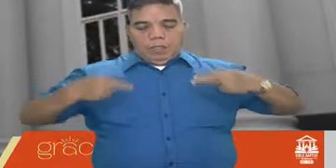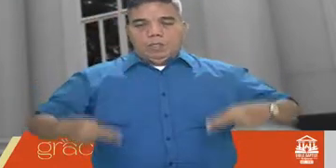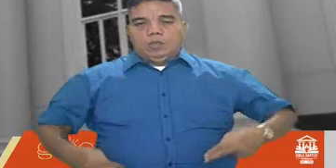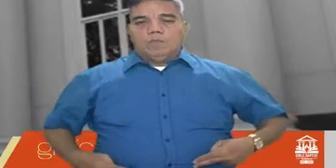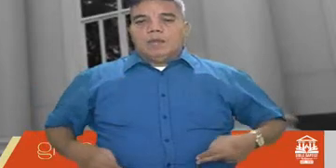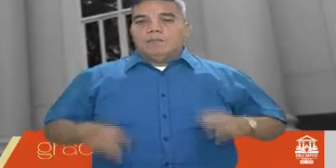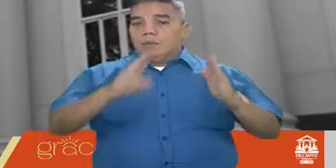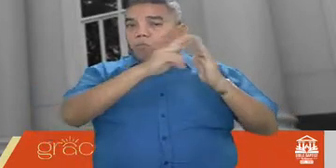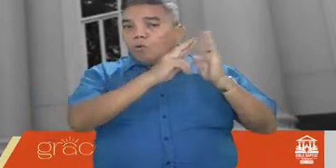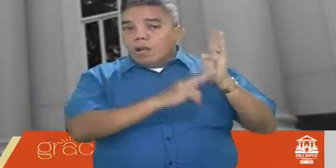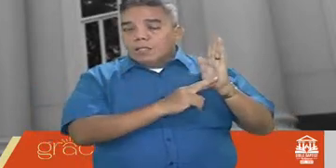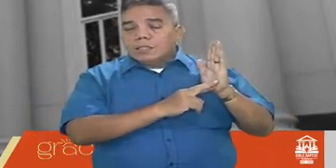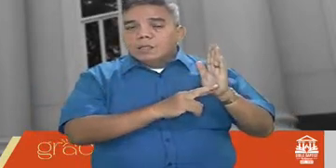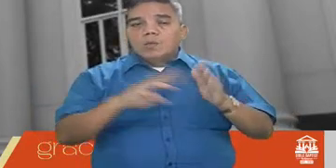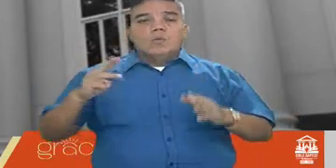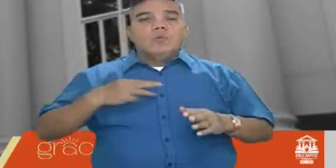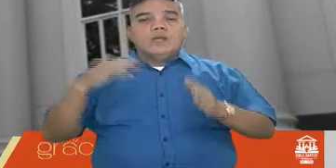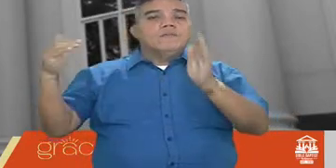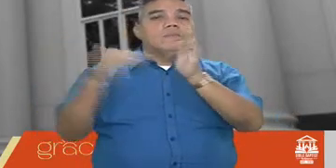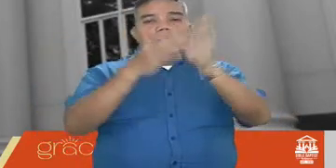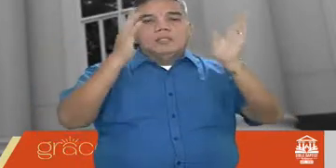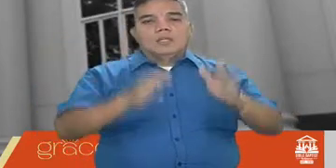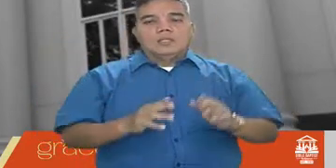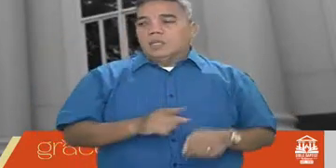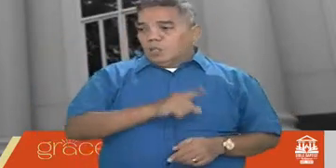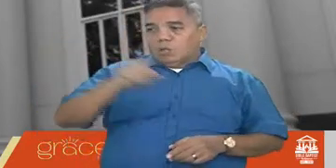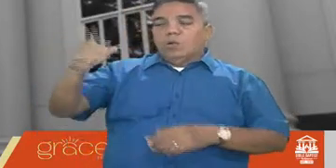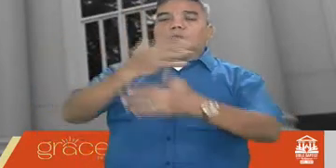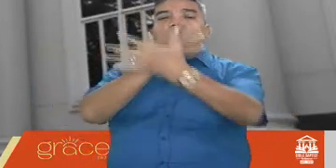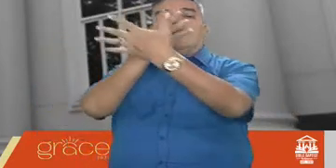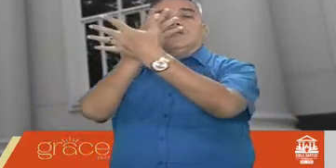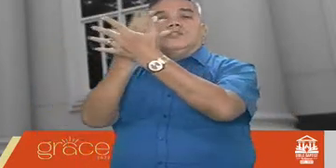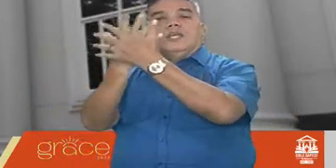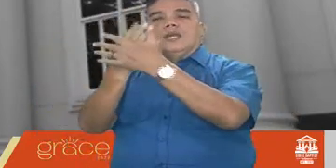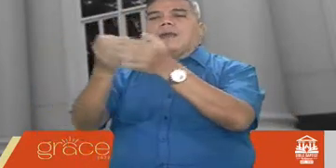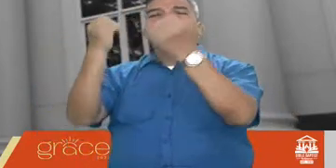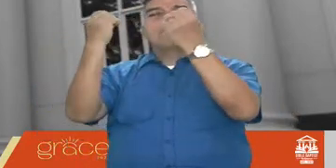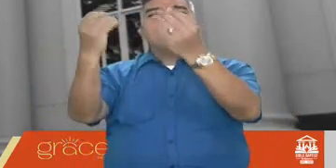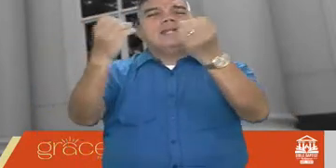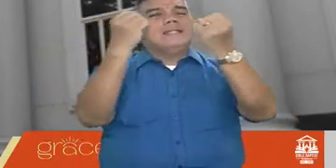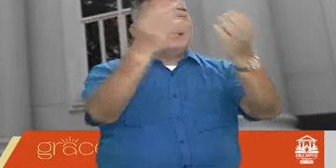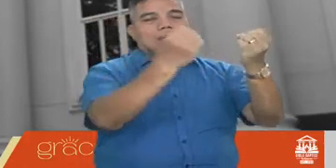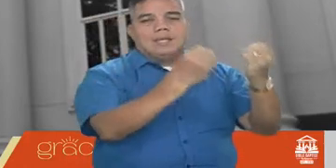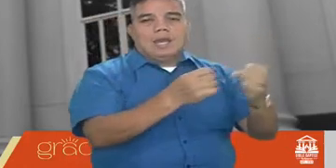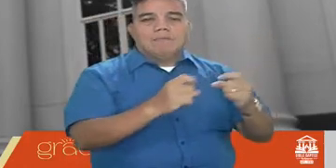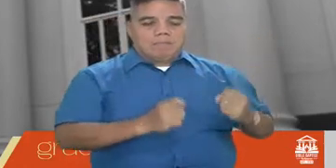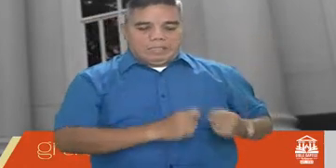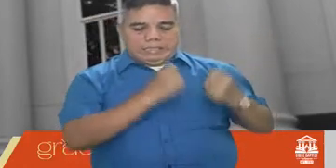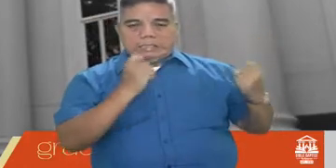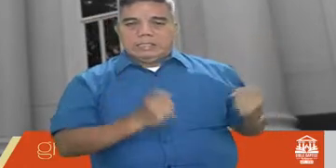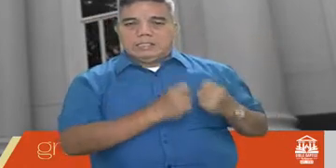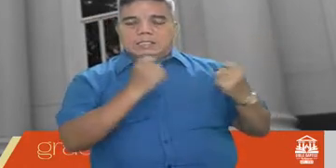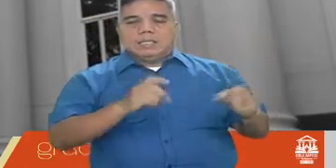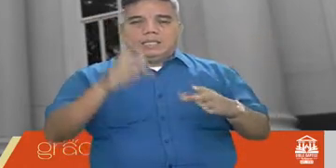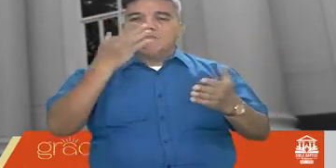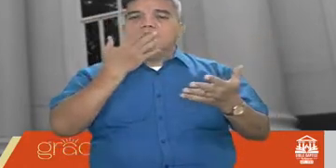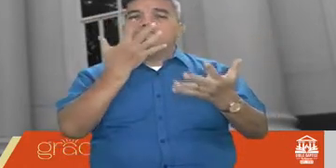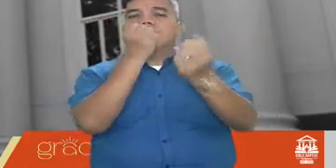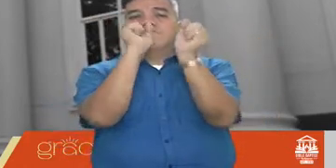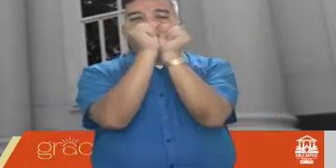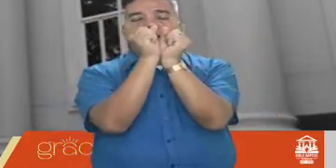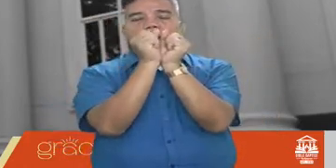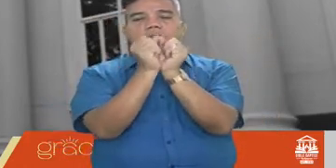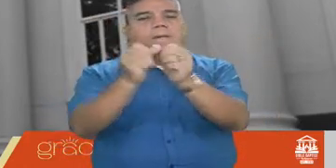human morals. We are violators. Go to the jail and there are so many violators of the laws of the